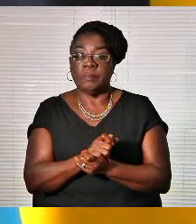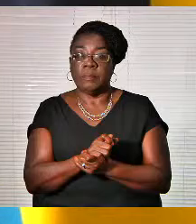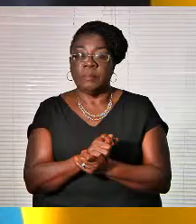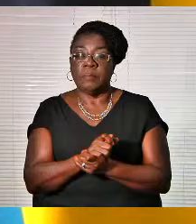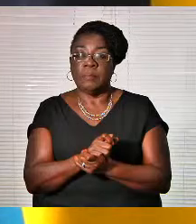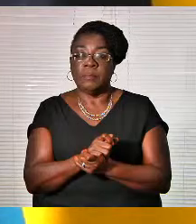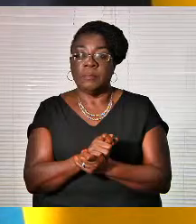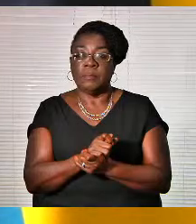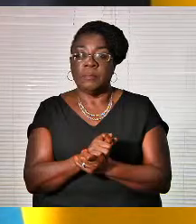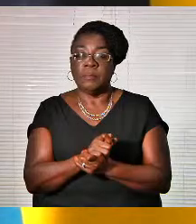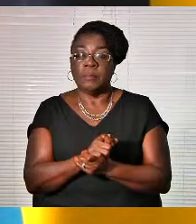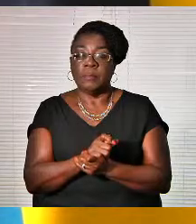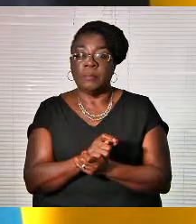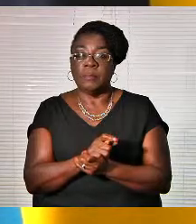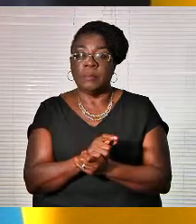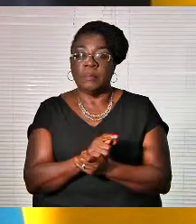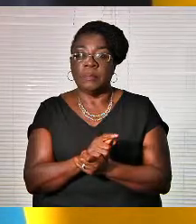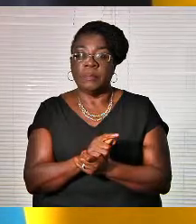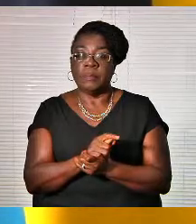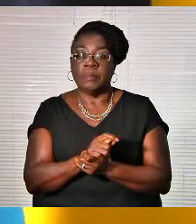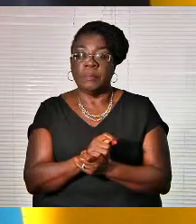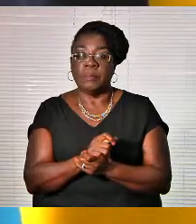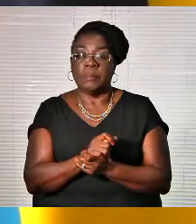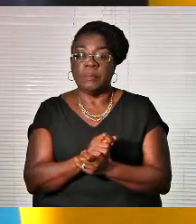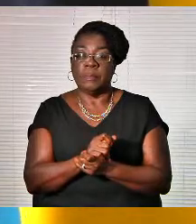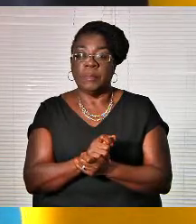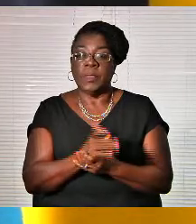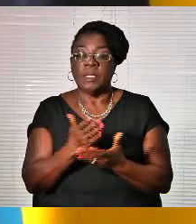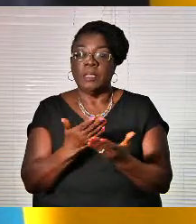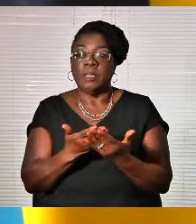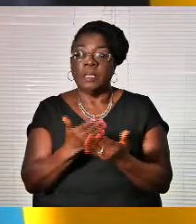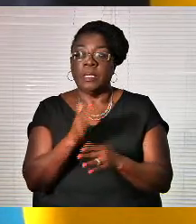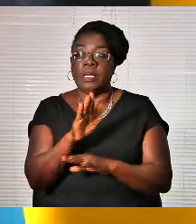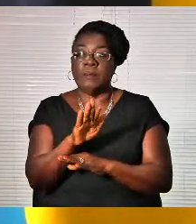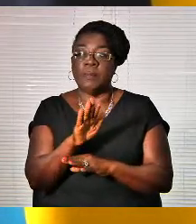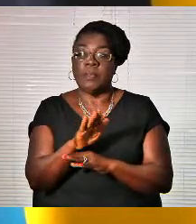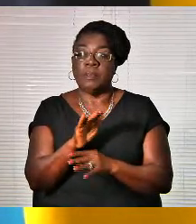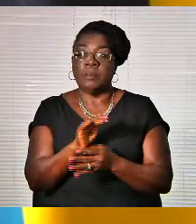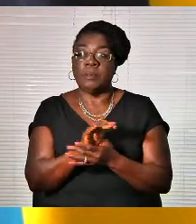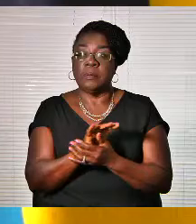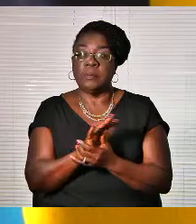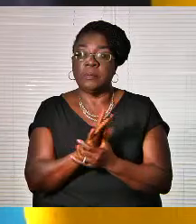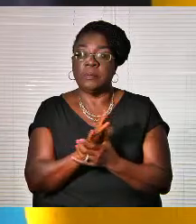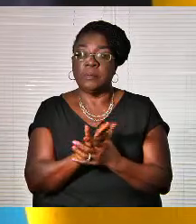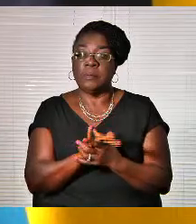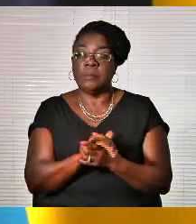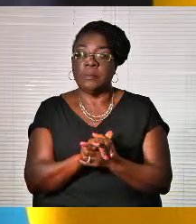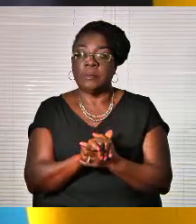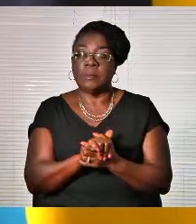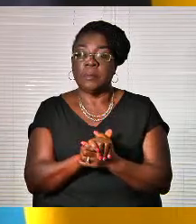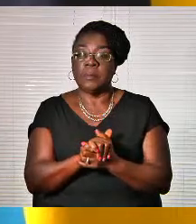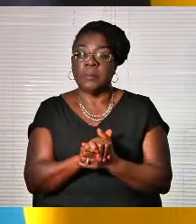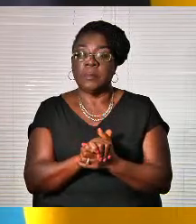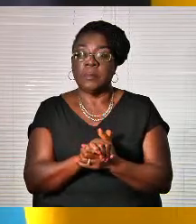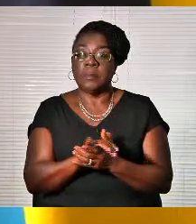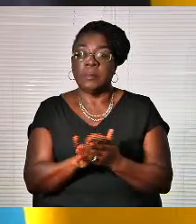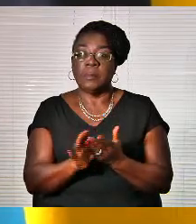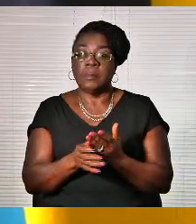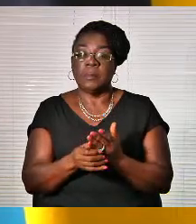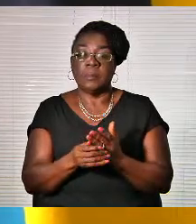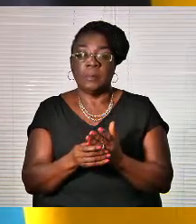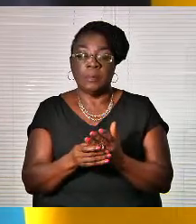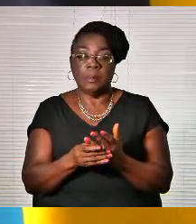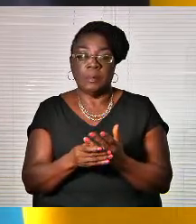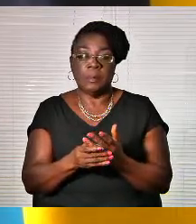Krishina, Virgil. Good afternoon. Good afternoon. Krishna Virgil Russell, the Tribune